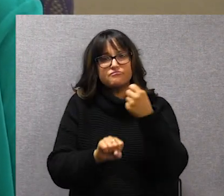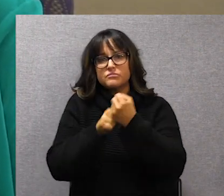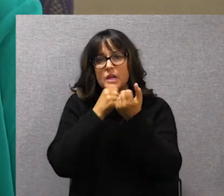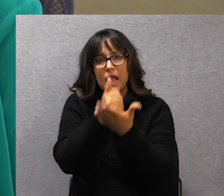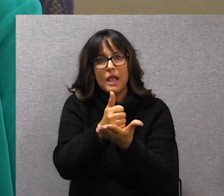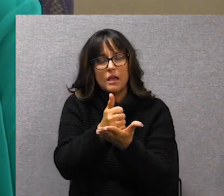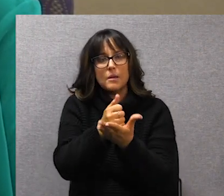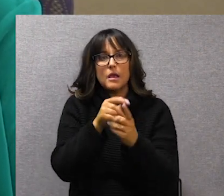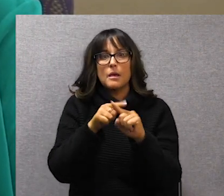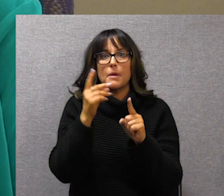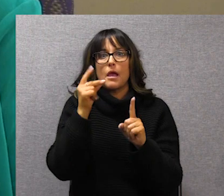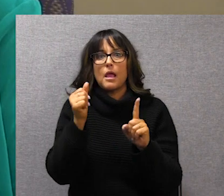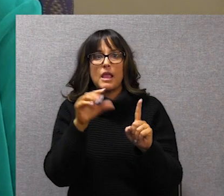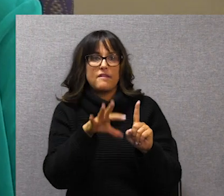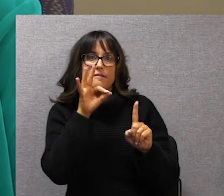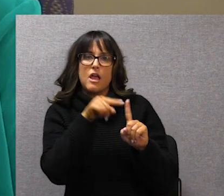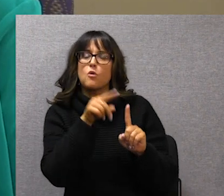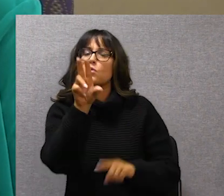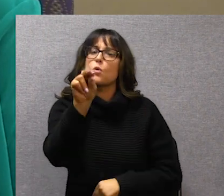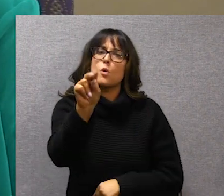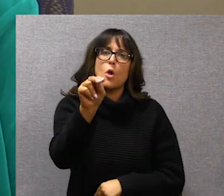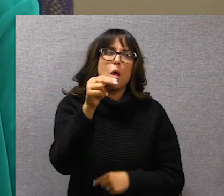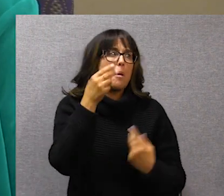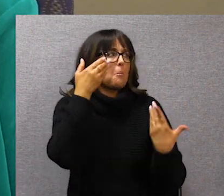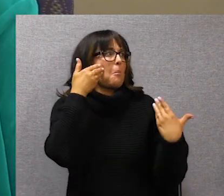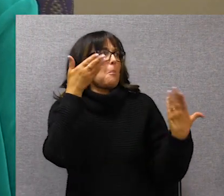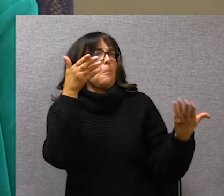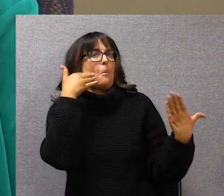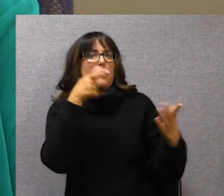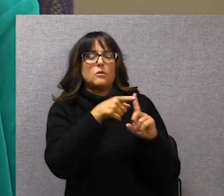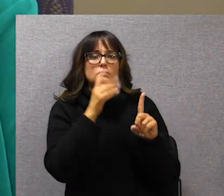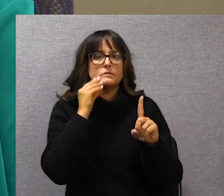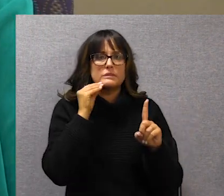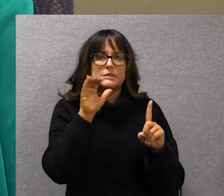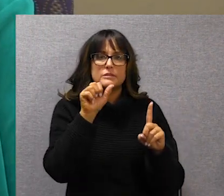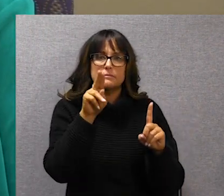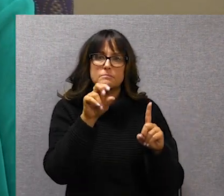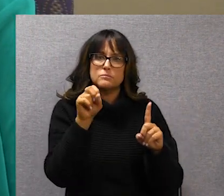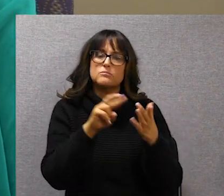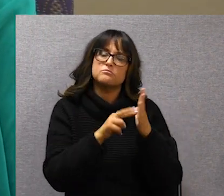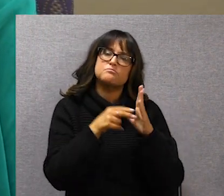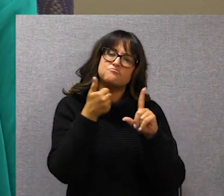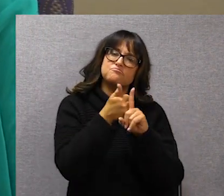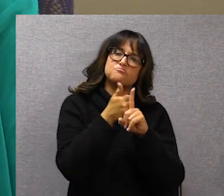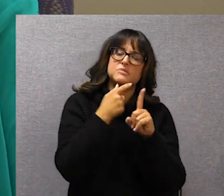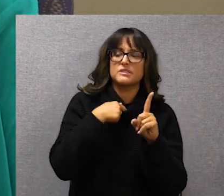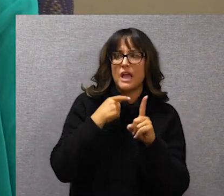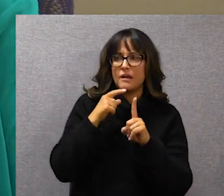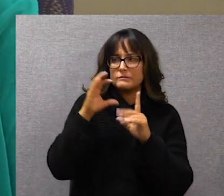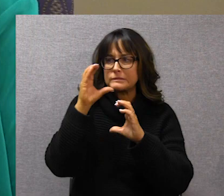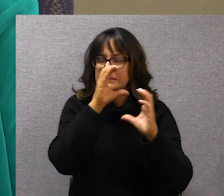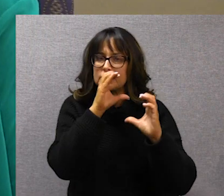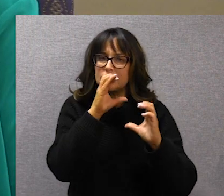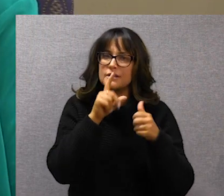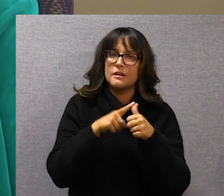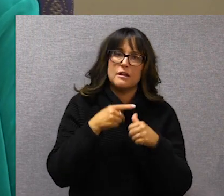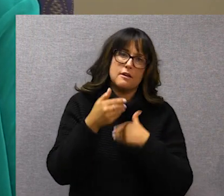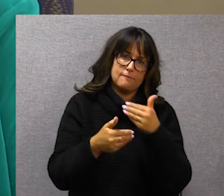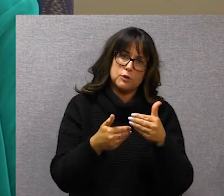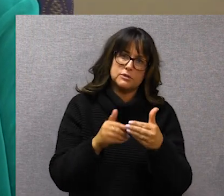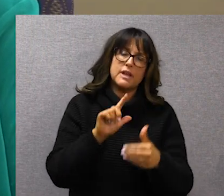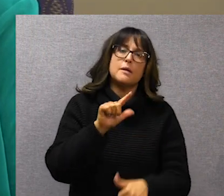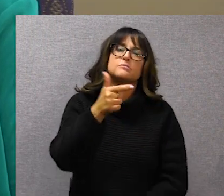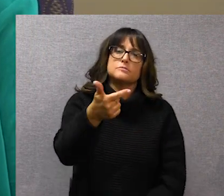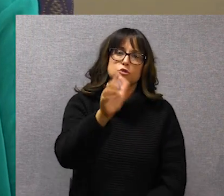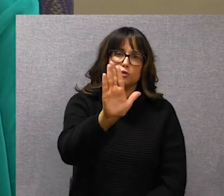mean that you might need to locate them. If they have no knowledge that you were abused, it means that you have to take that